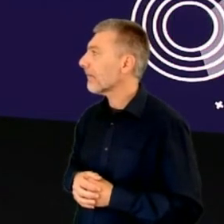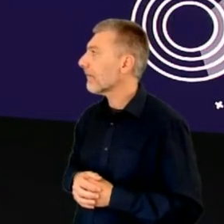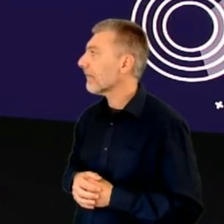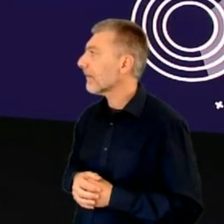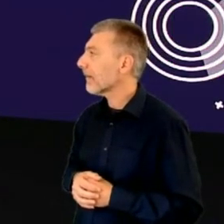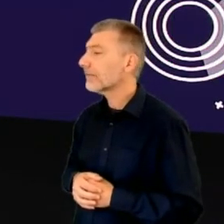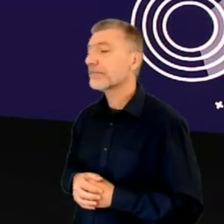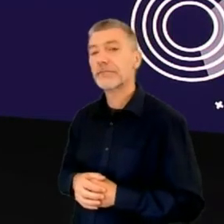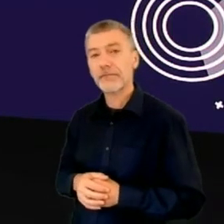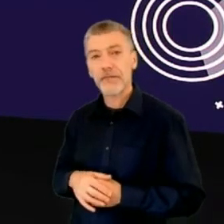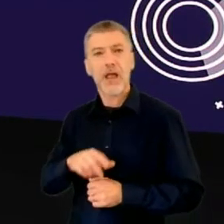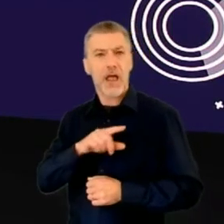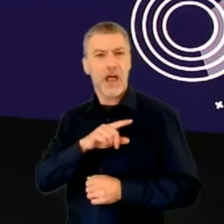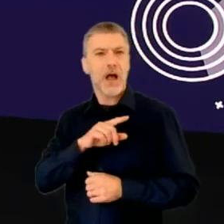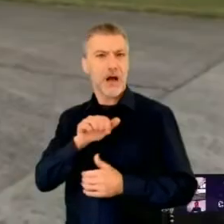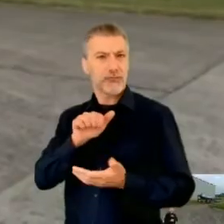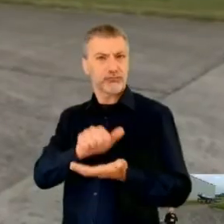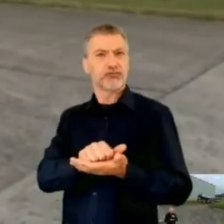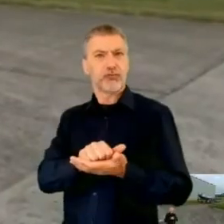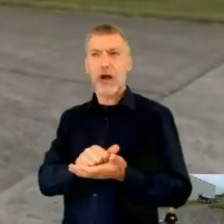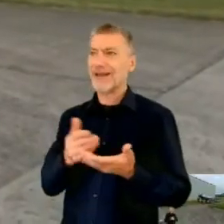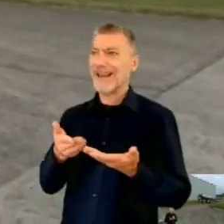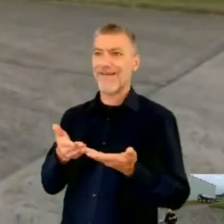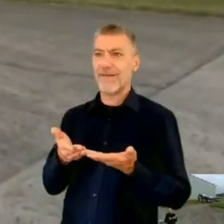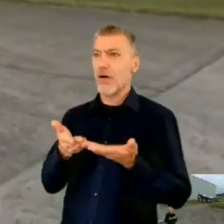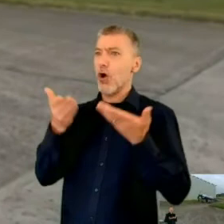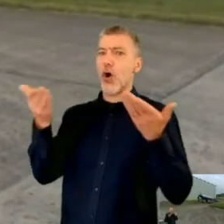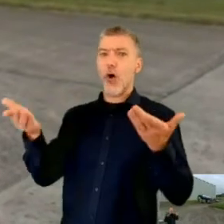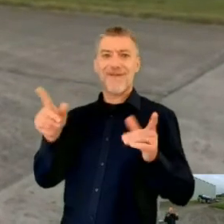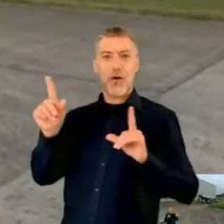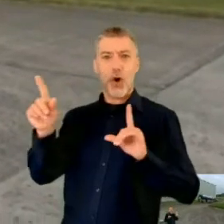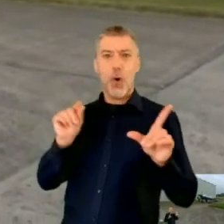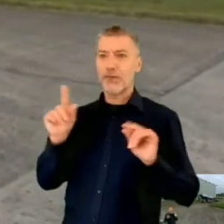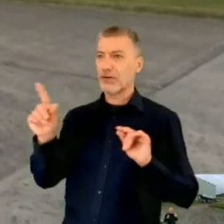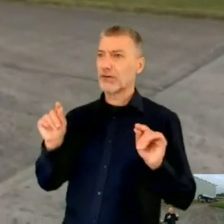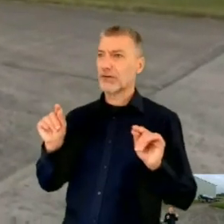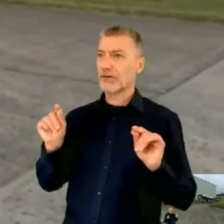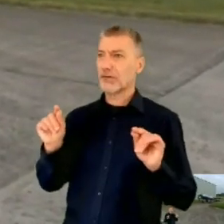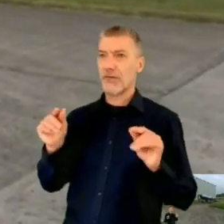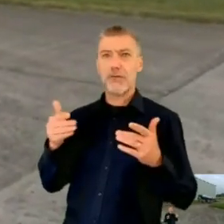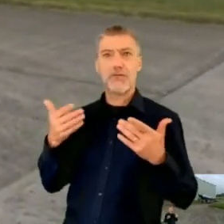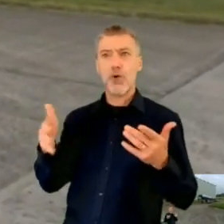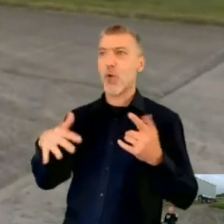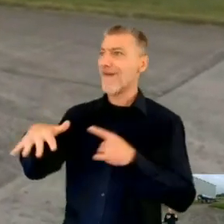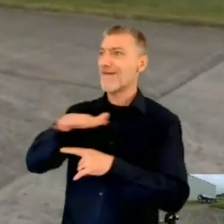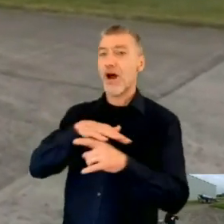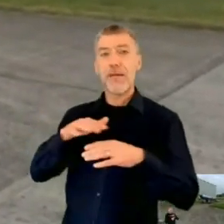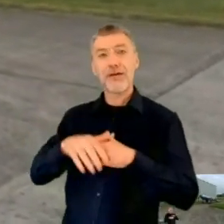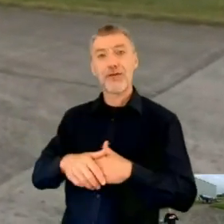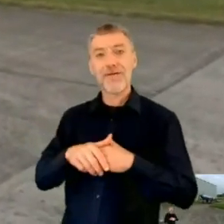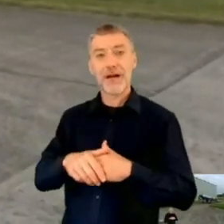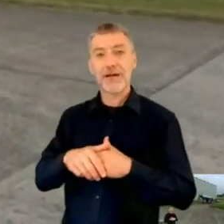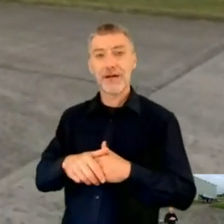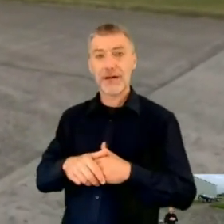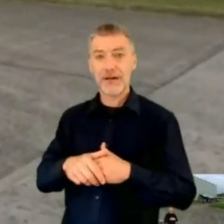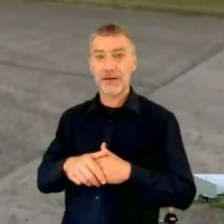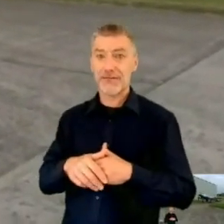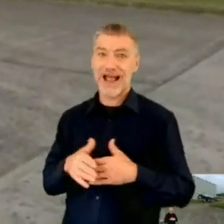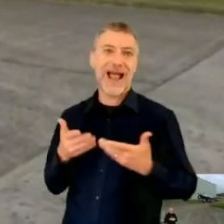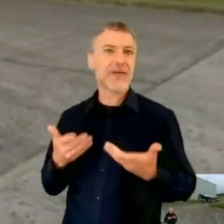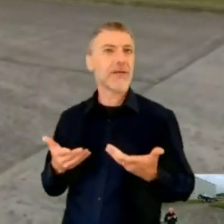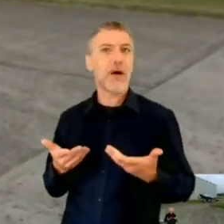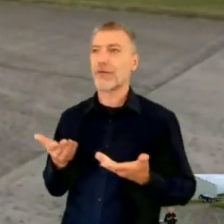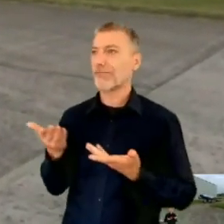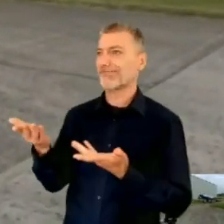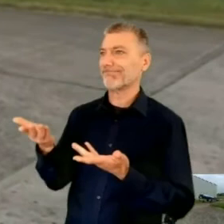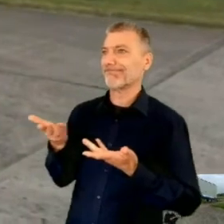alternative aircrafts that are more environmentally friendly as well, which we don't have at the moment. And I guess